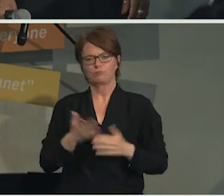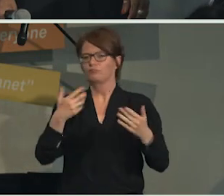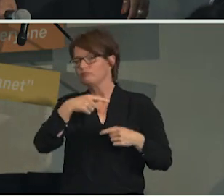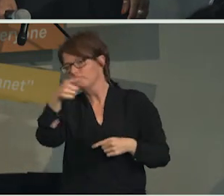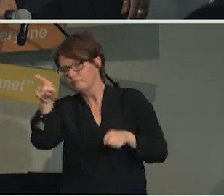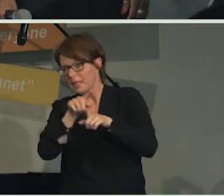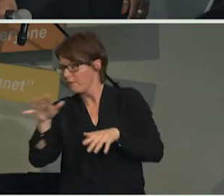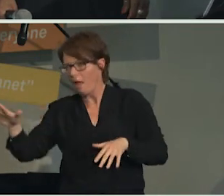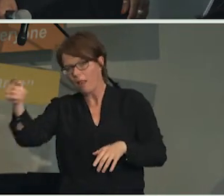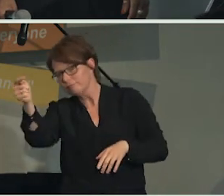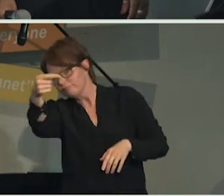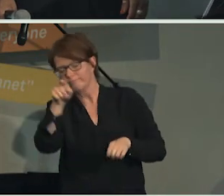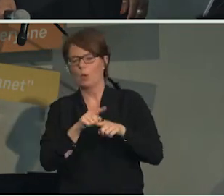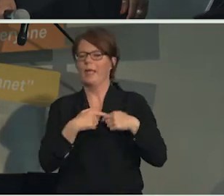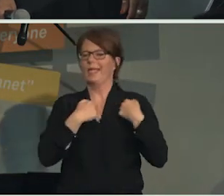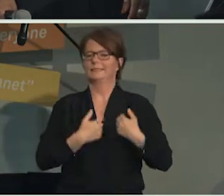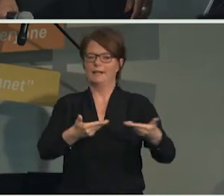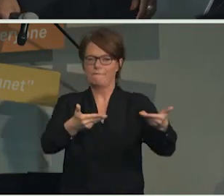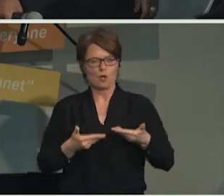translators because they are...